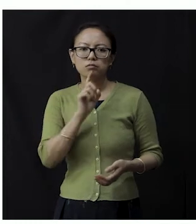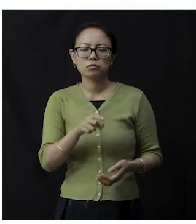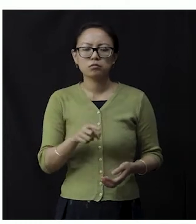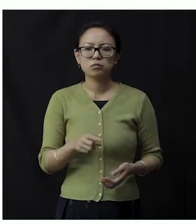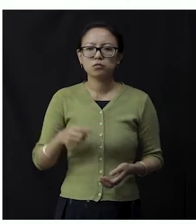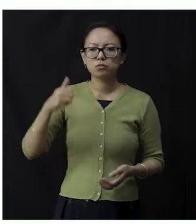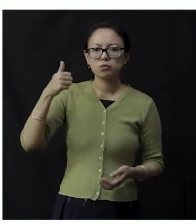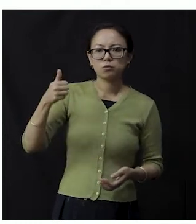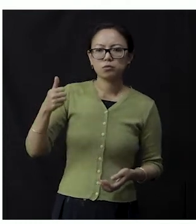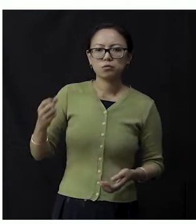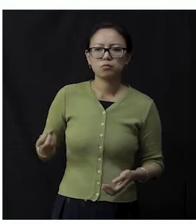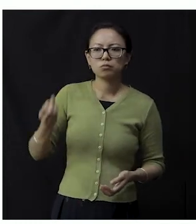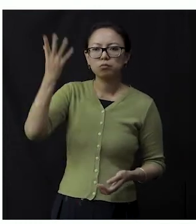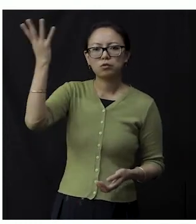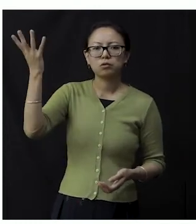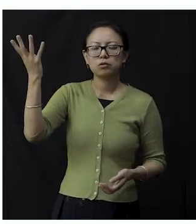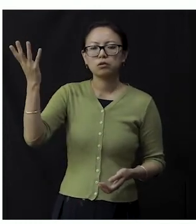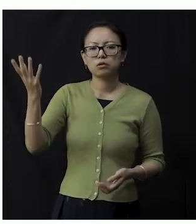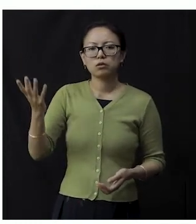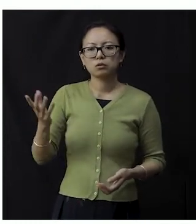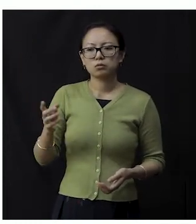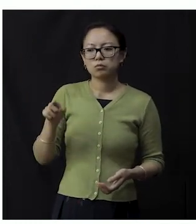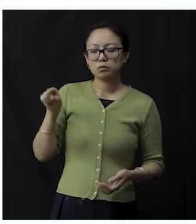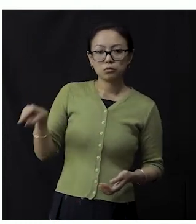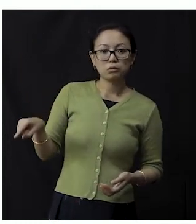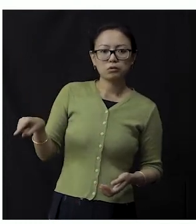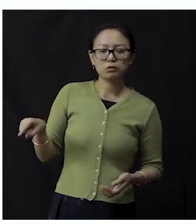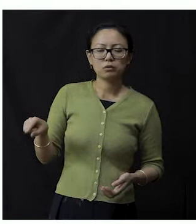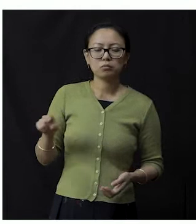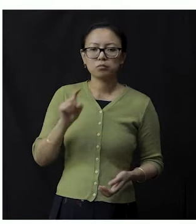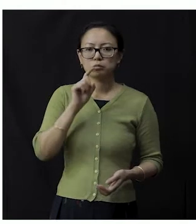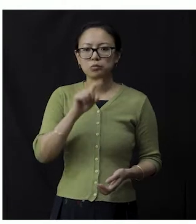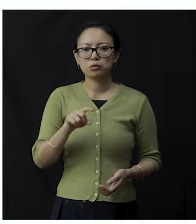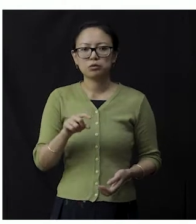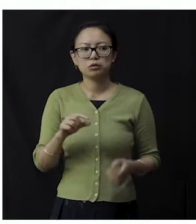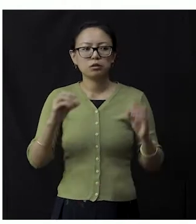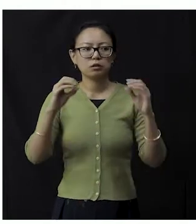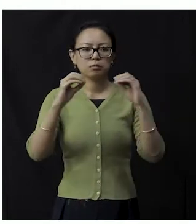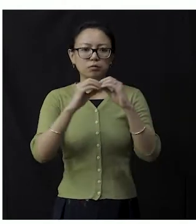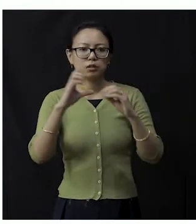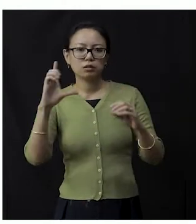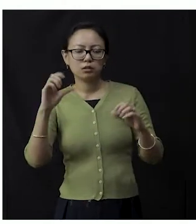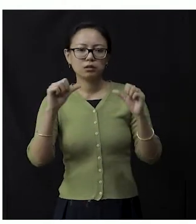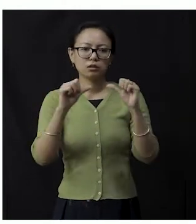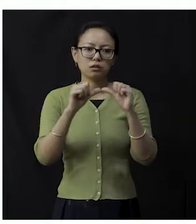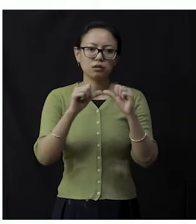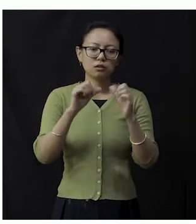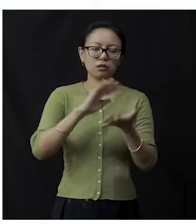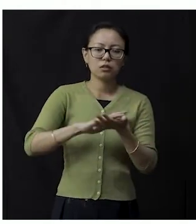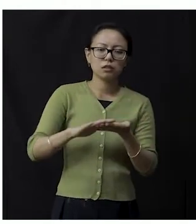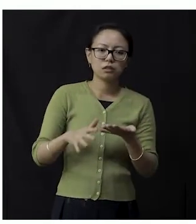blah, blah, blah. And when anybody said good evening to him, he would say, blee,